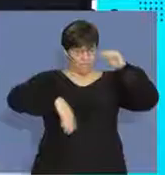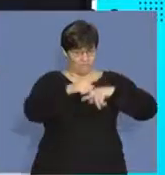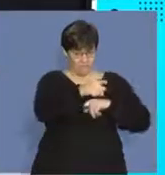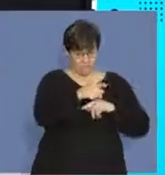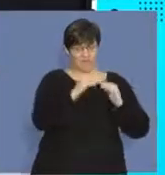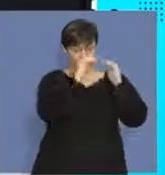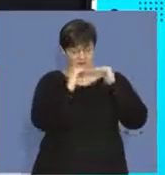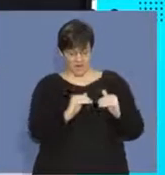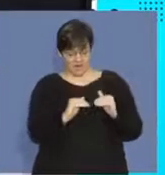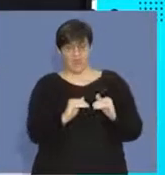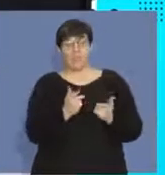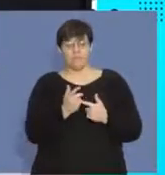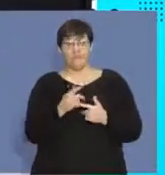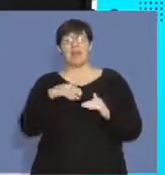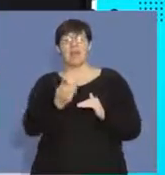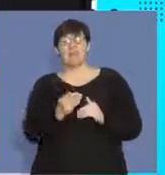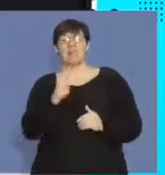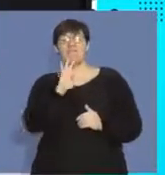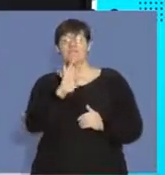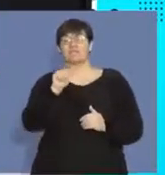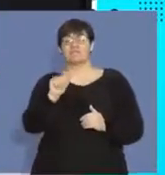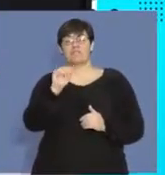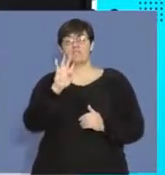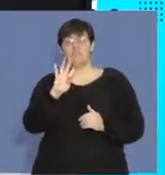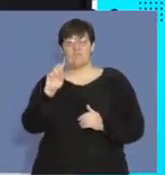discount, you now have the net invoice price is